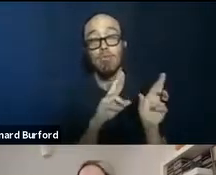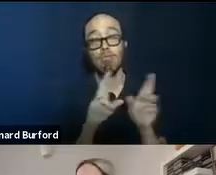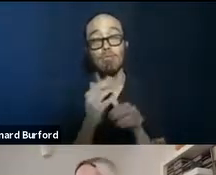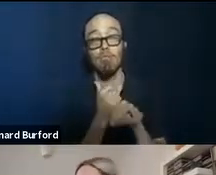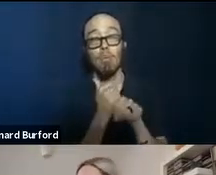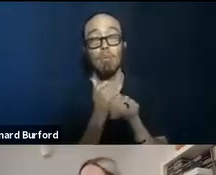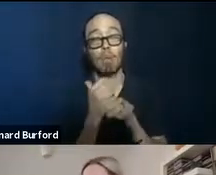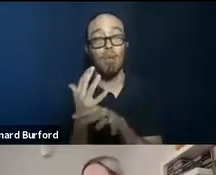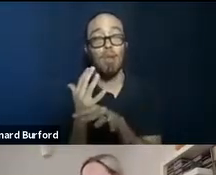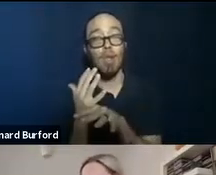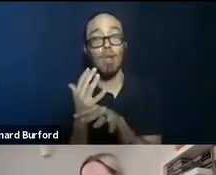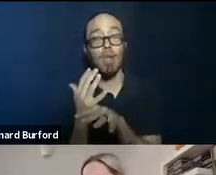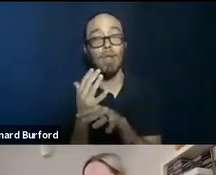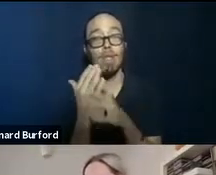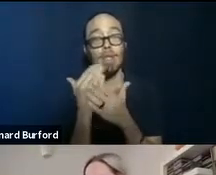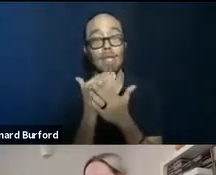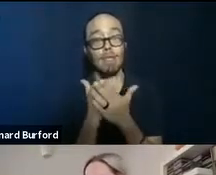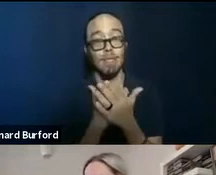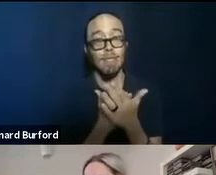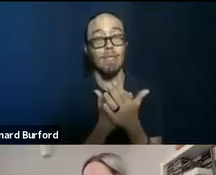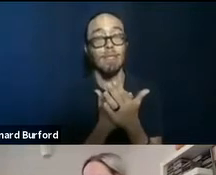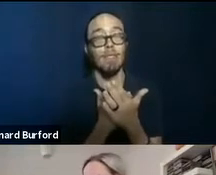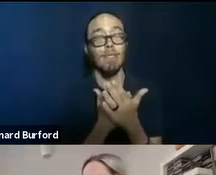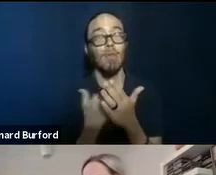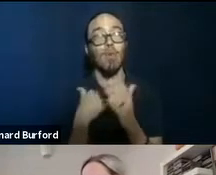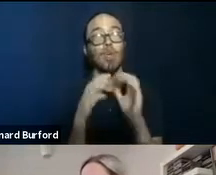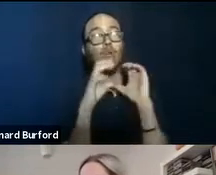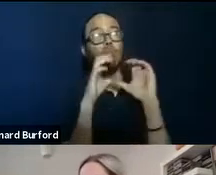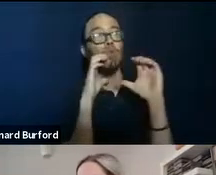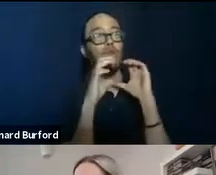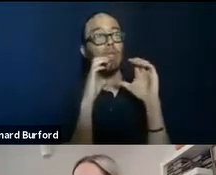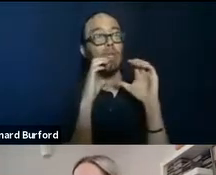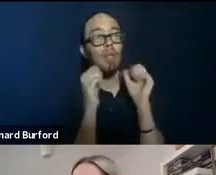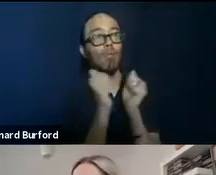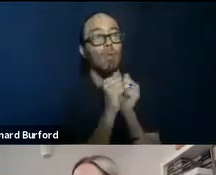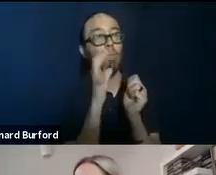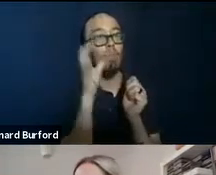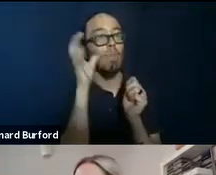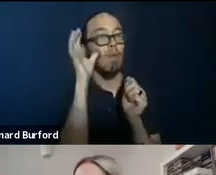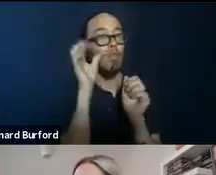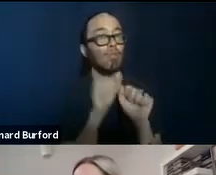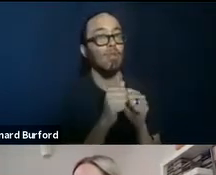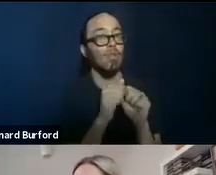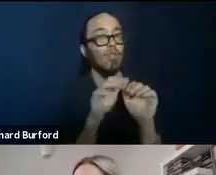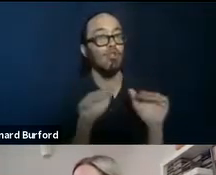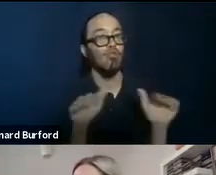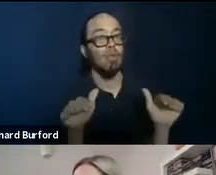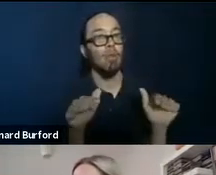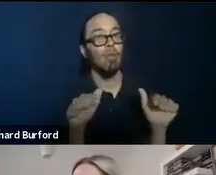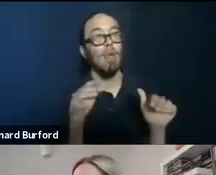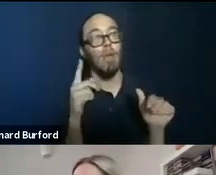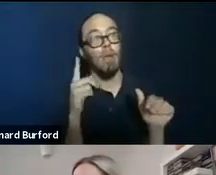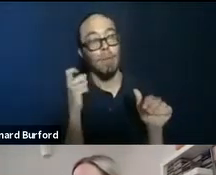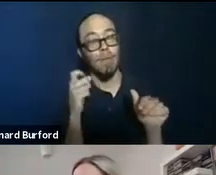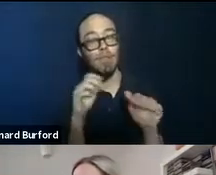lessons, we are communicating to parents of children, because we assume that children with